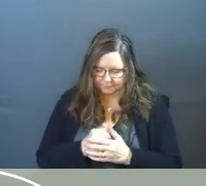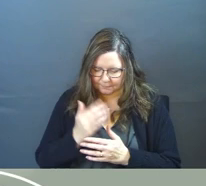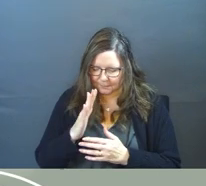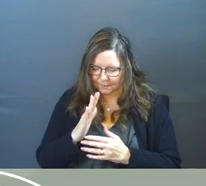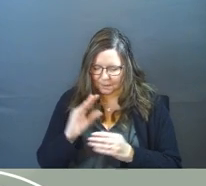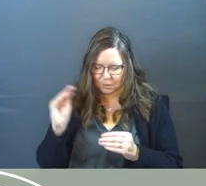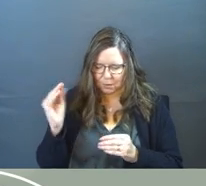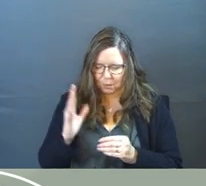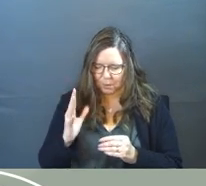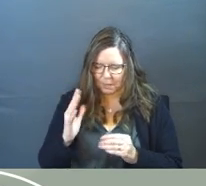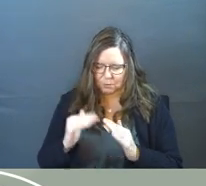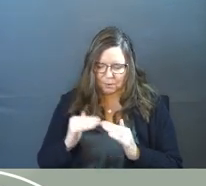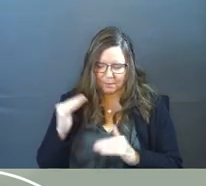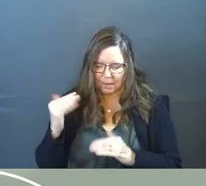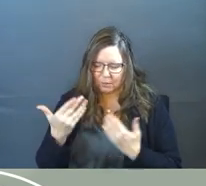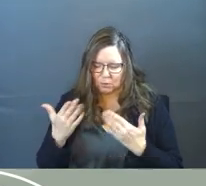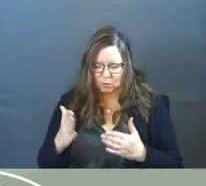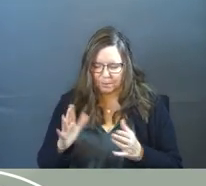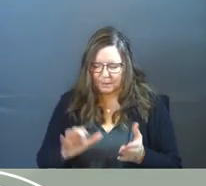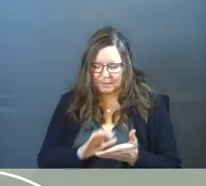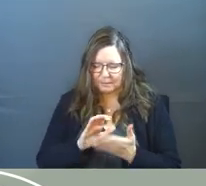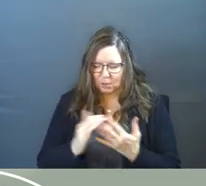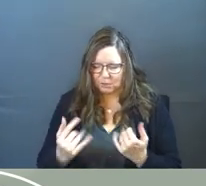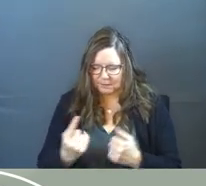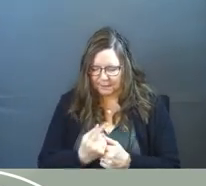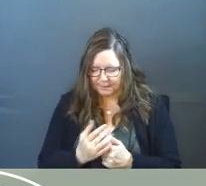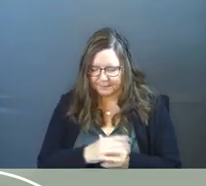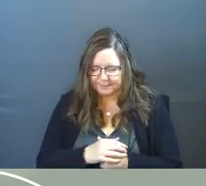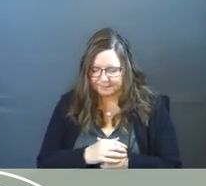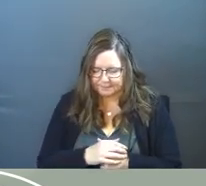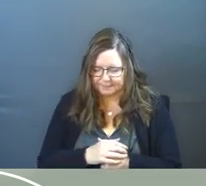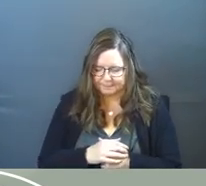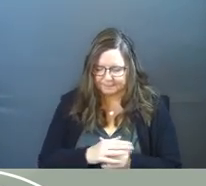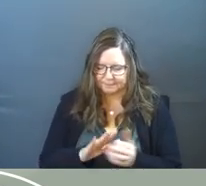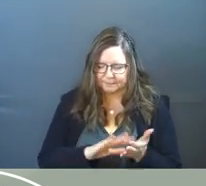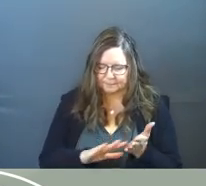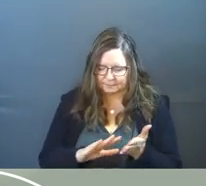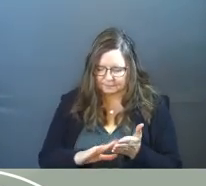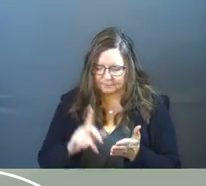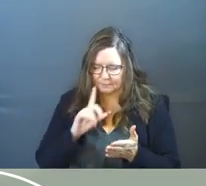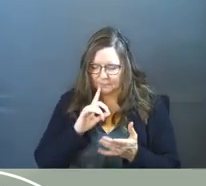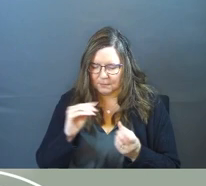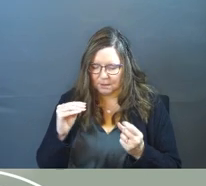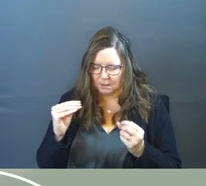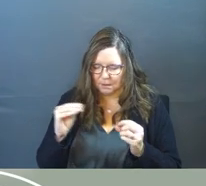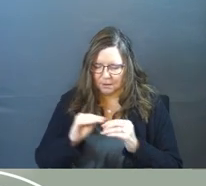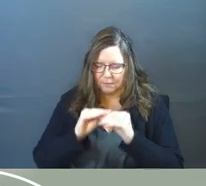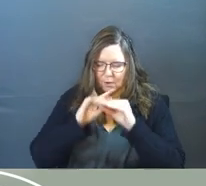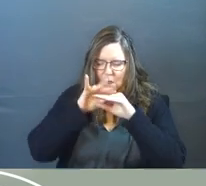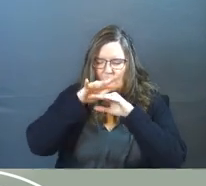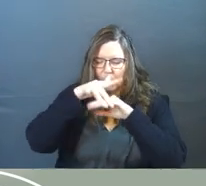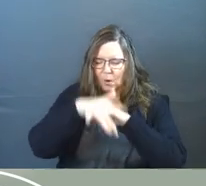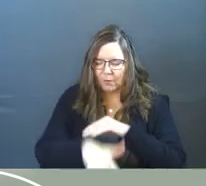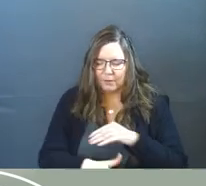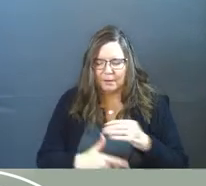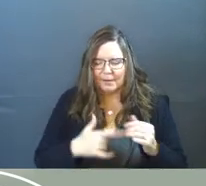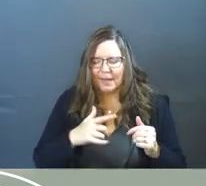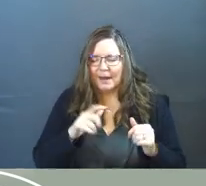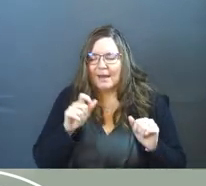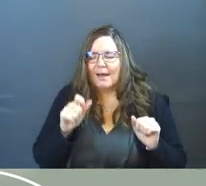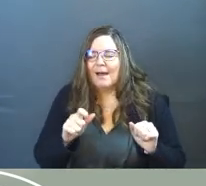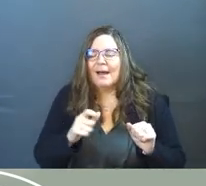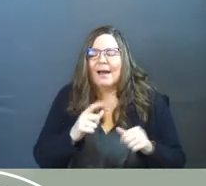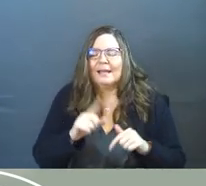God, that grace would abound in this room and in these marriages today. God, that forgiveness would flow over. I couldn't help